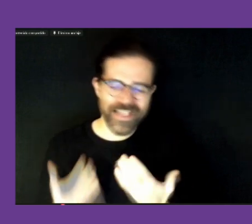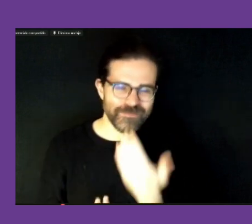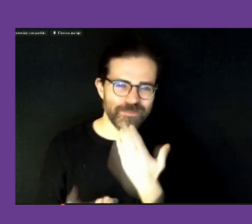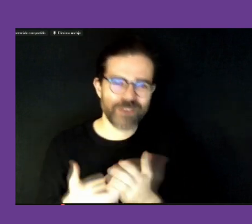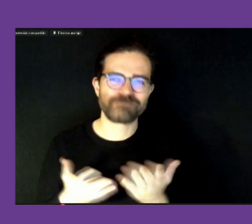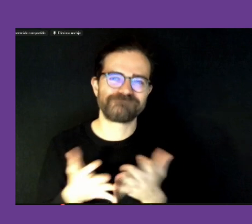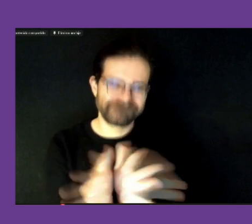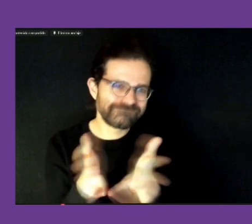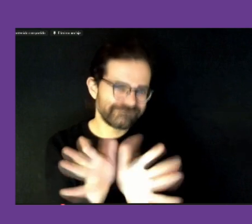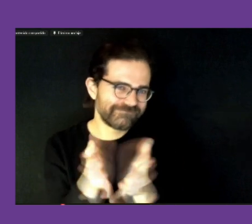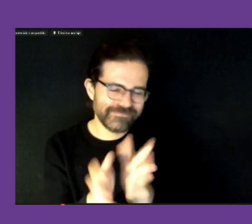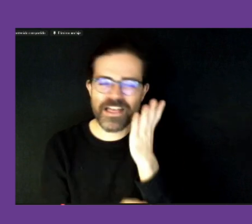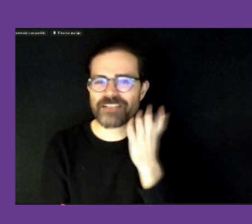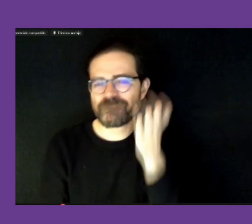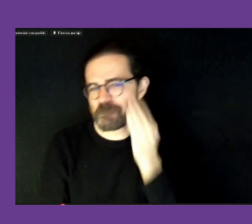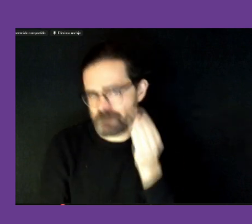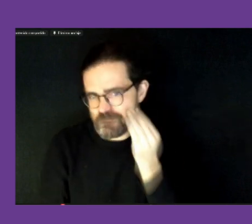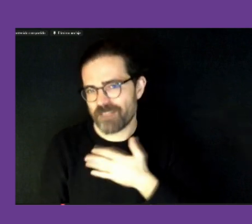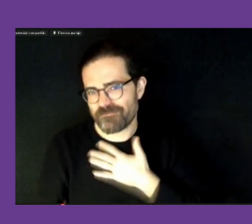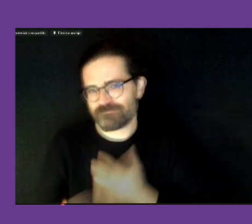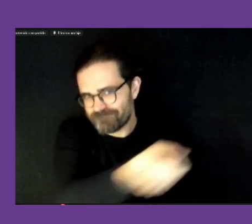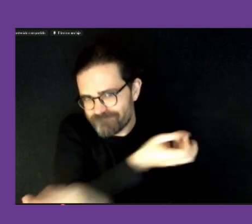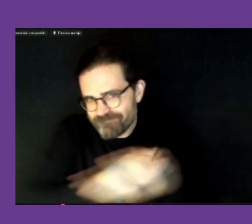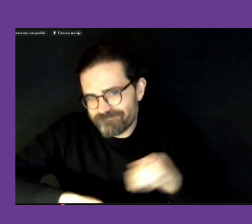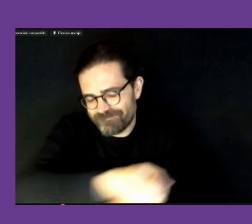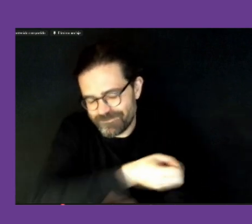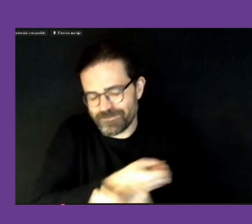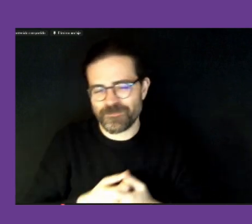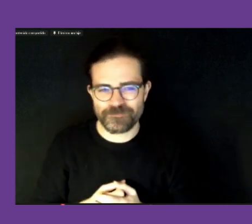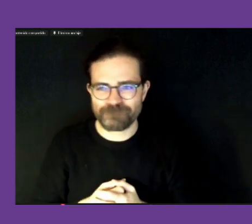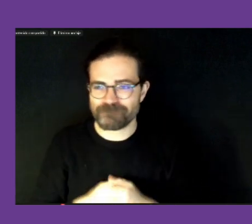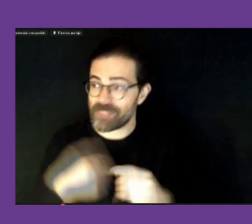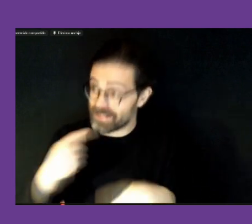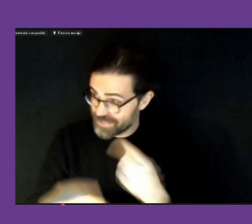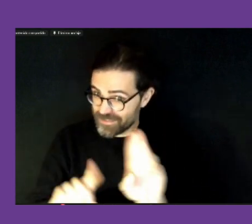join this process. So next slide, please, Fernando.